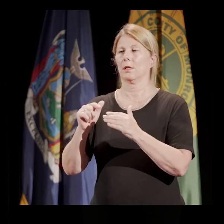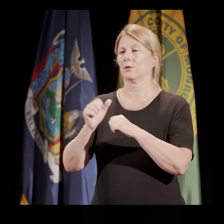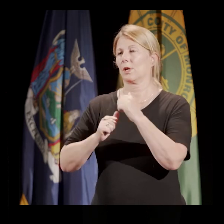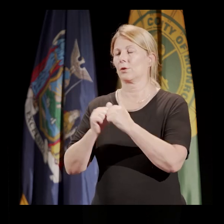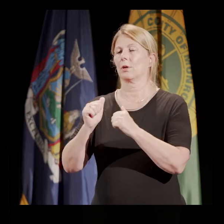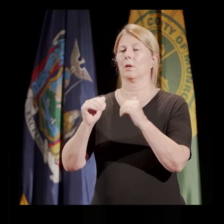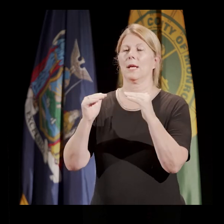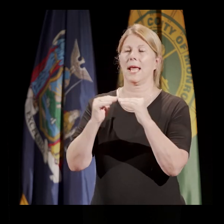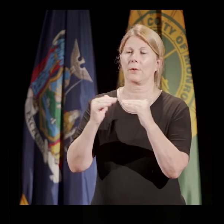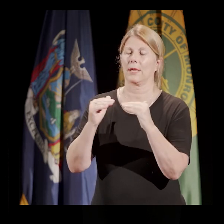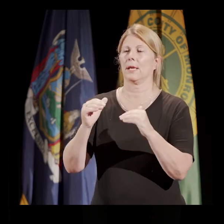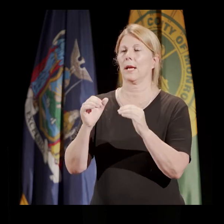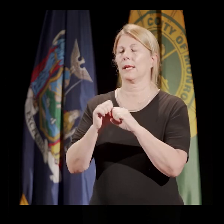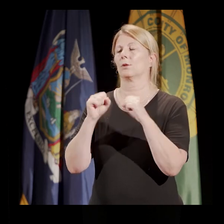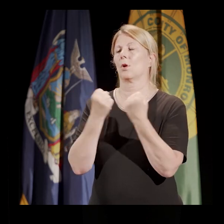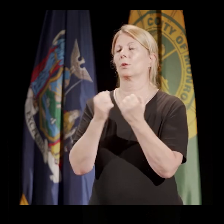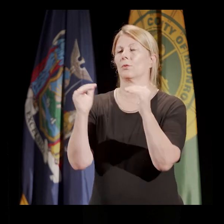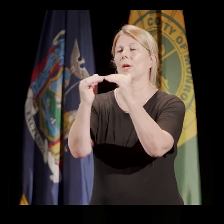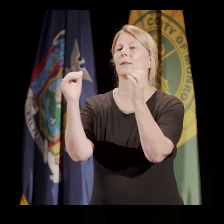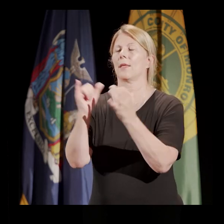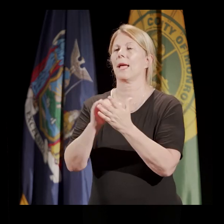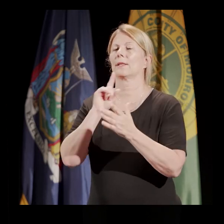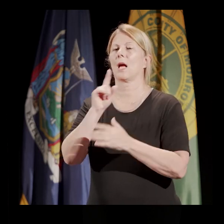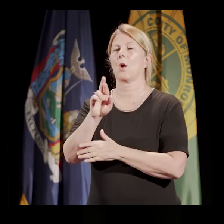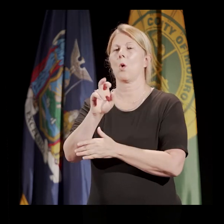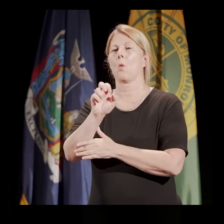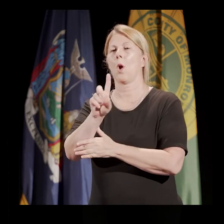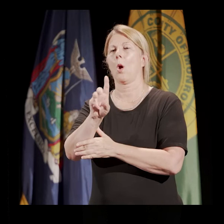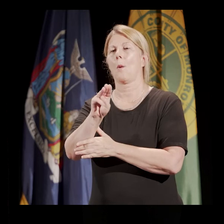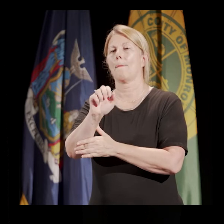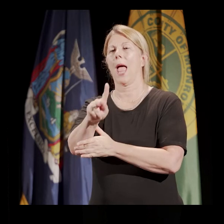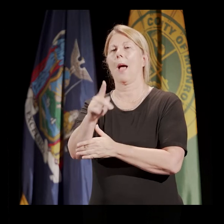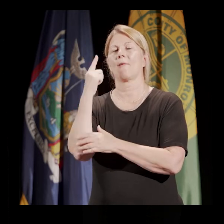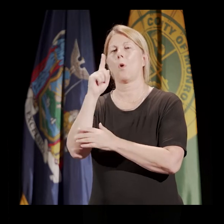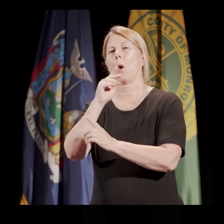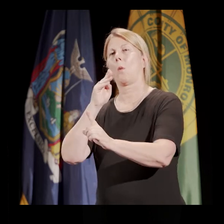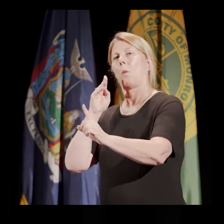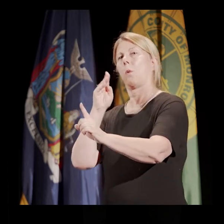justice. That's our roadmap to greatness, our path forward.